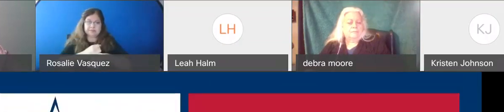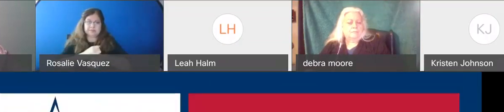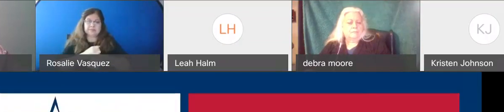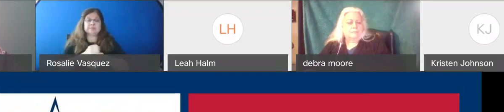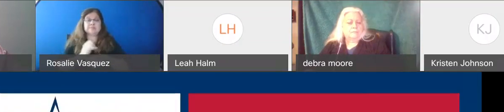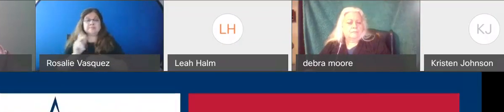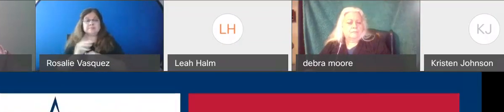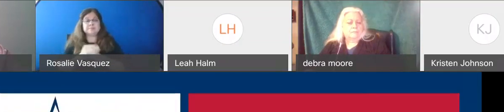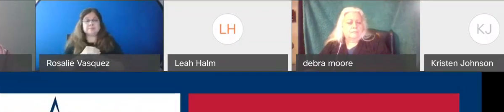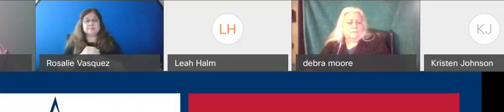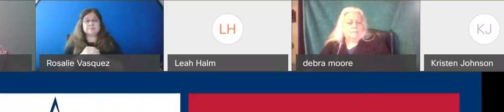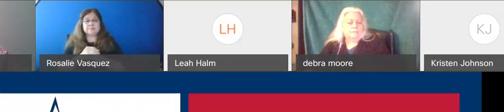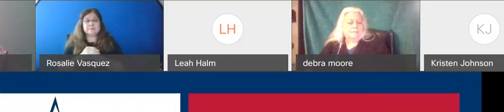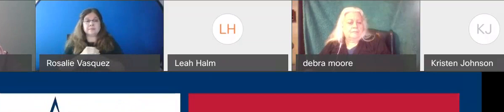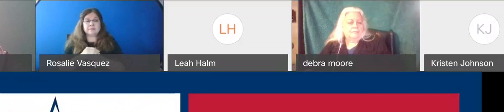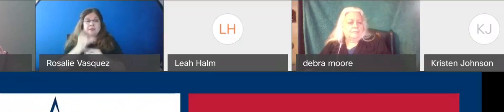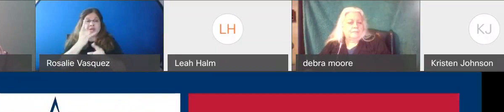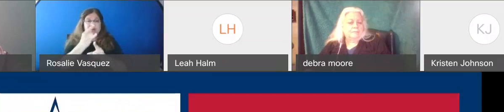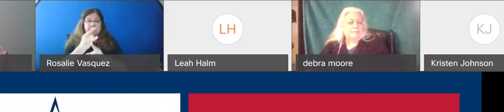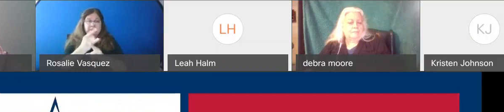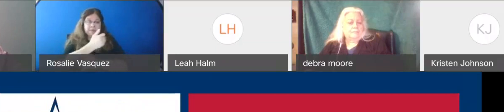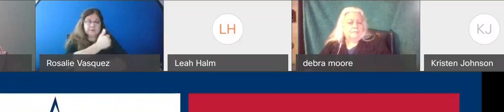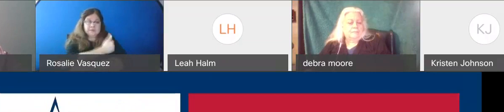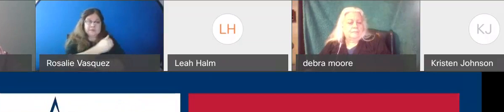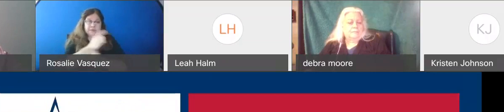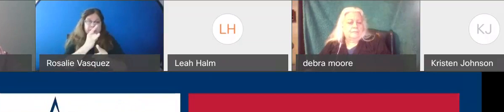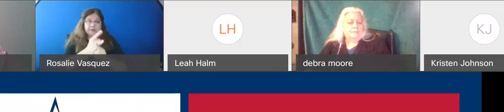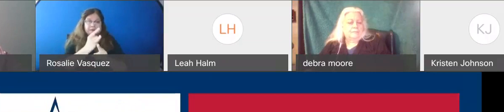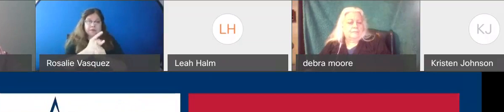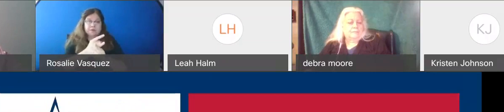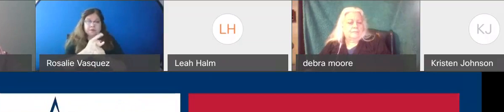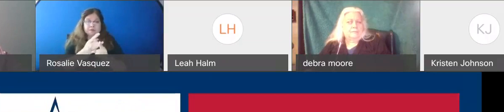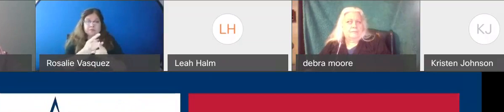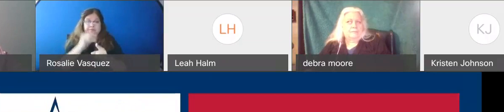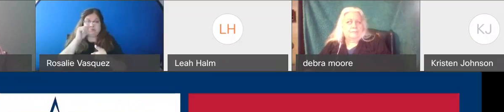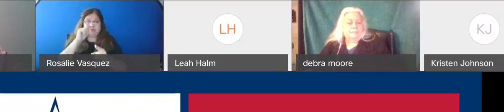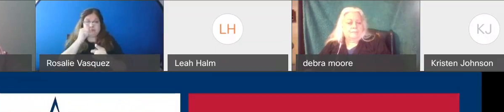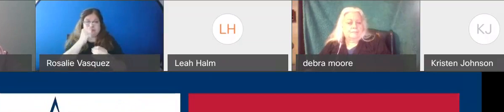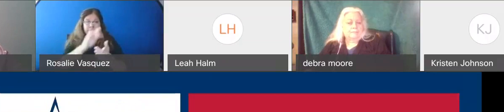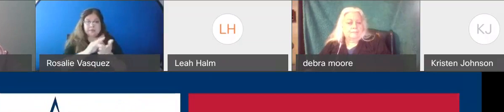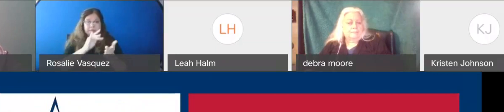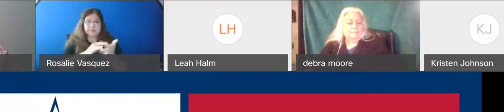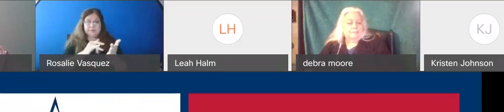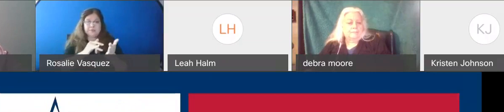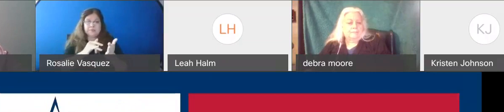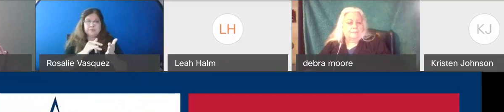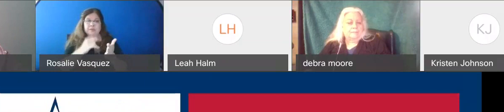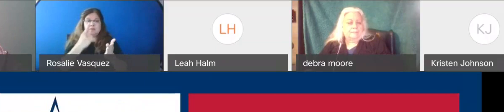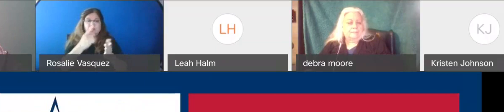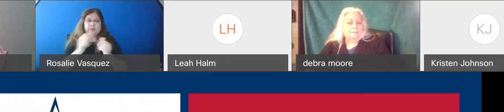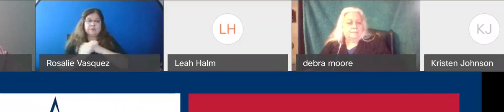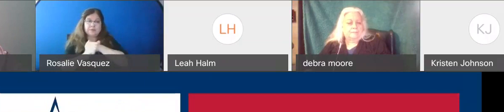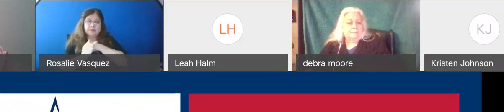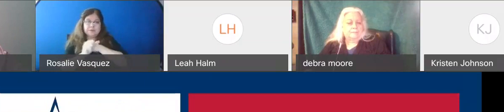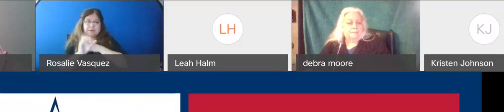Okay, so drug and alcohol abuse. So there are major effects from drugs and alcohol abuse. One of the risks is